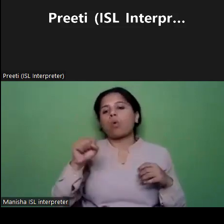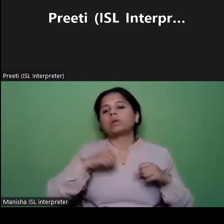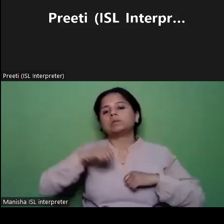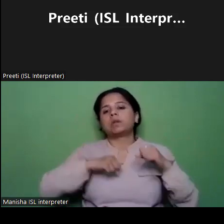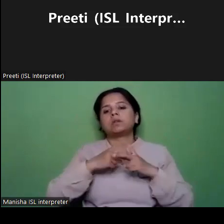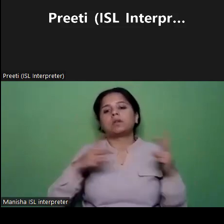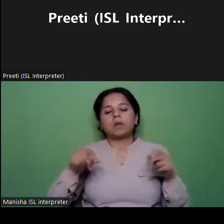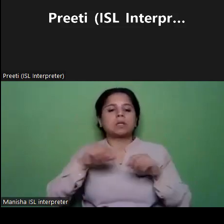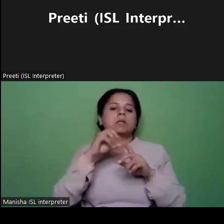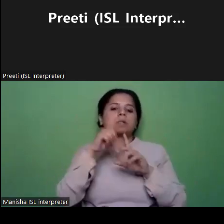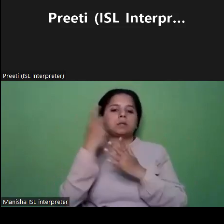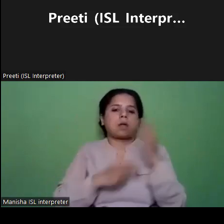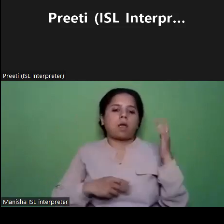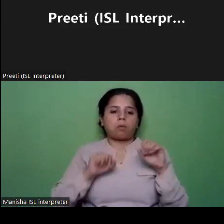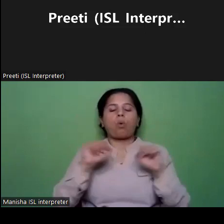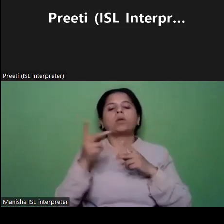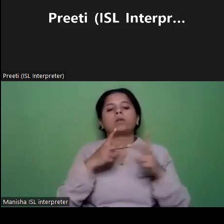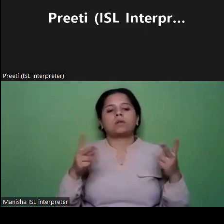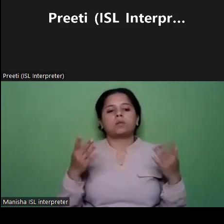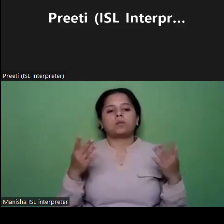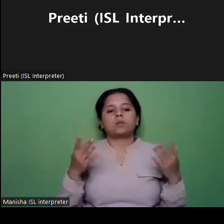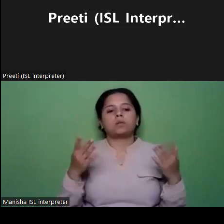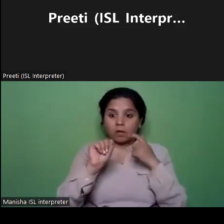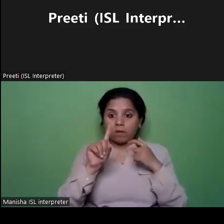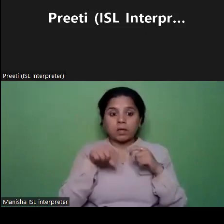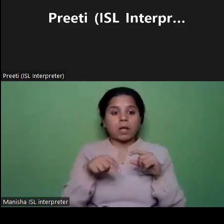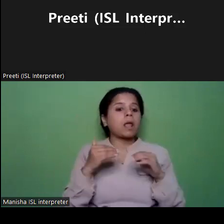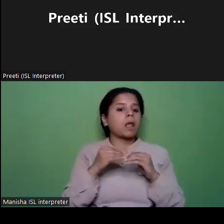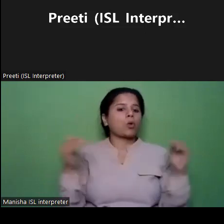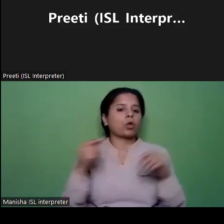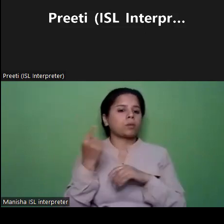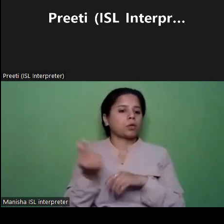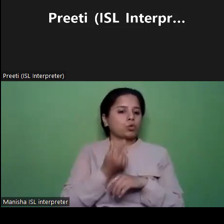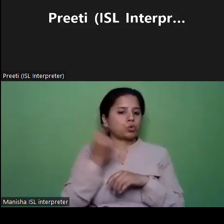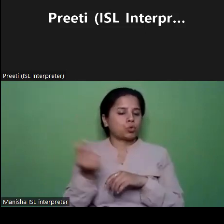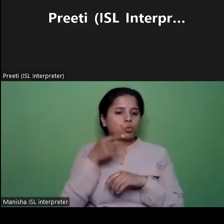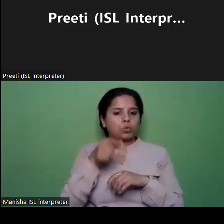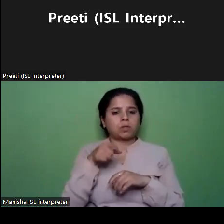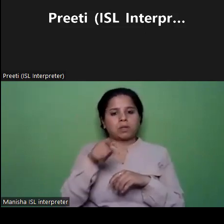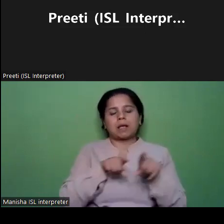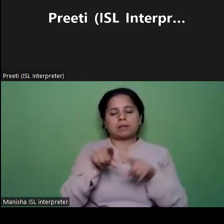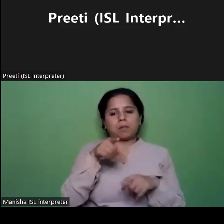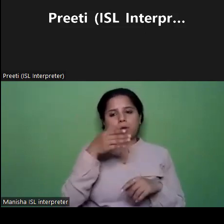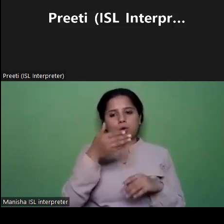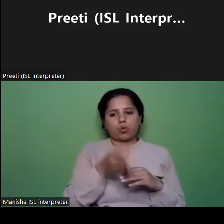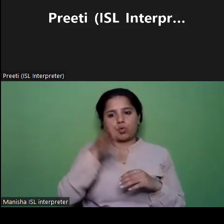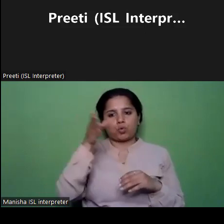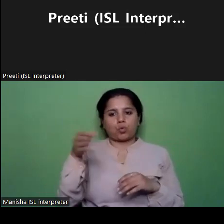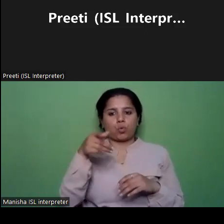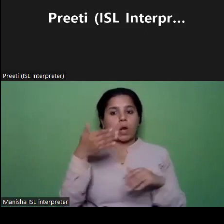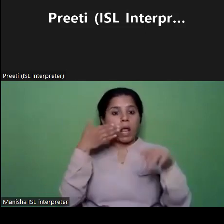So what is that? The first one is equitable use. So when you go to an example is if you make an entrance